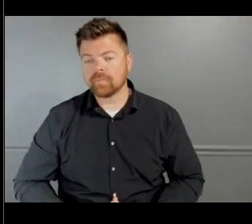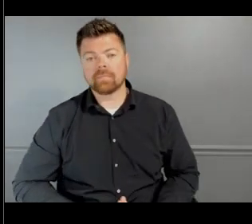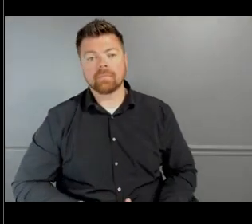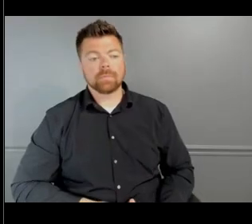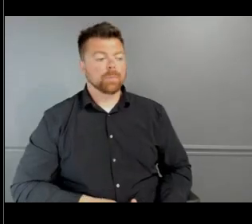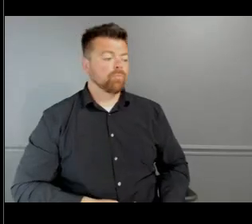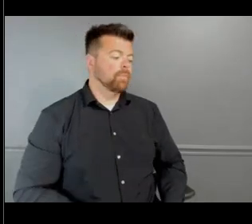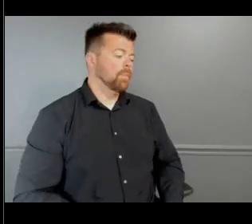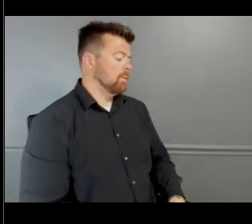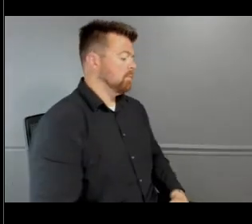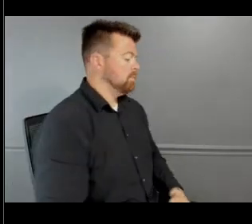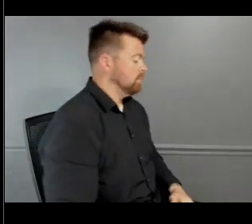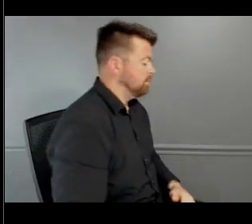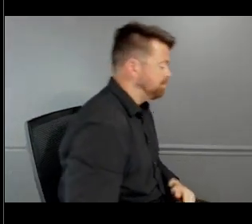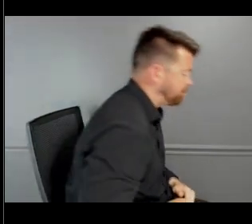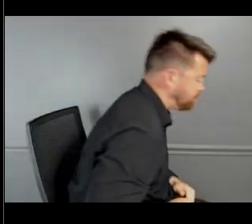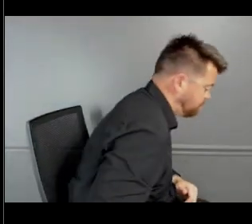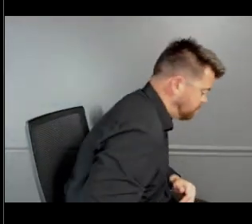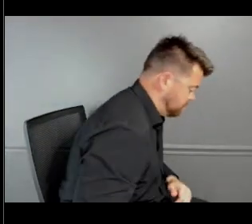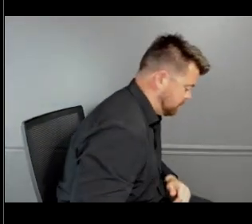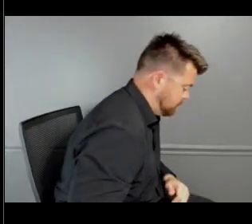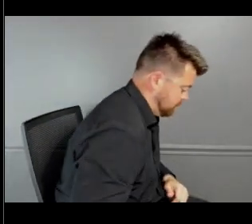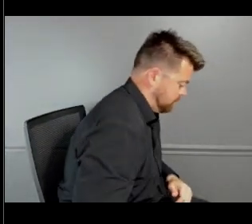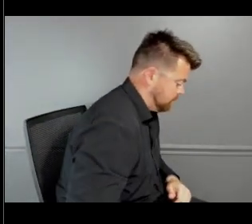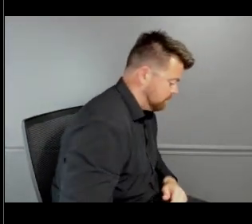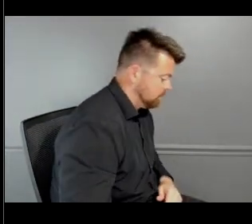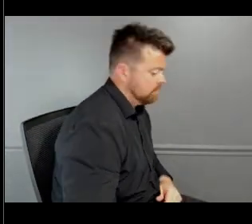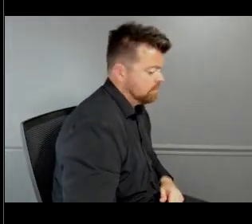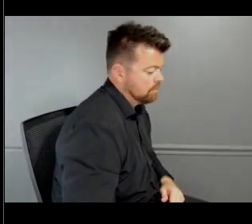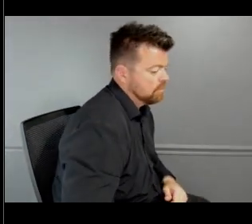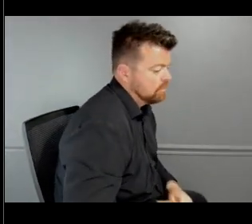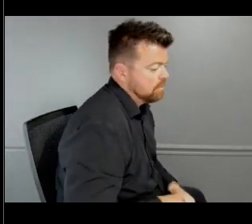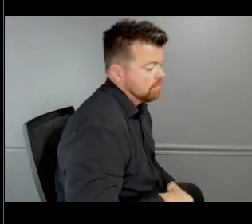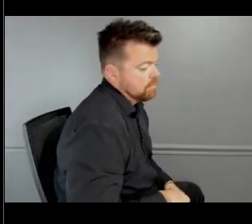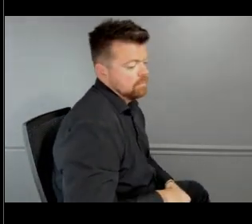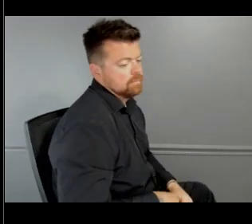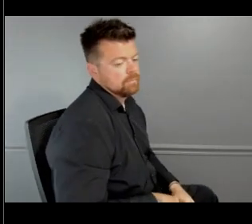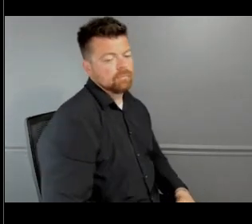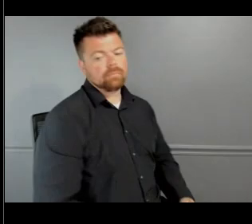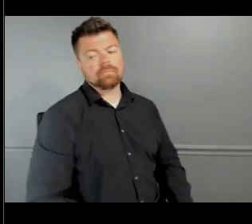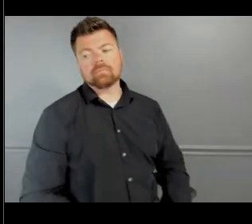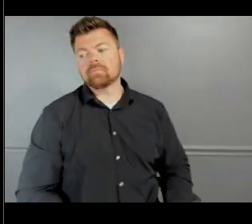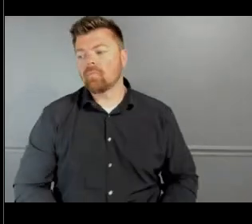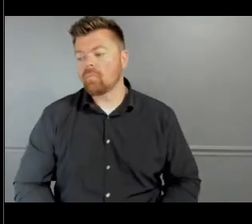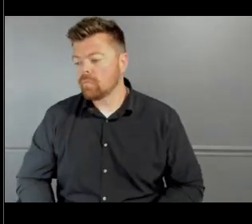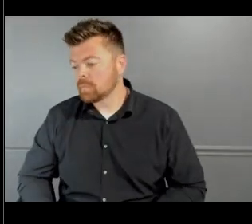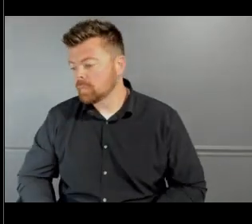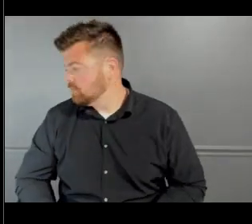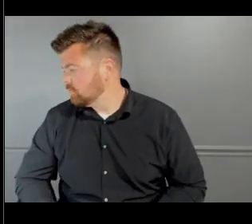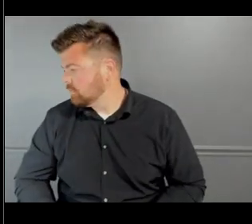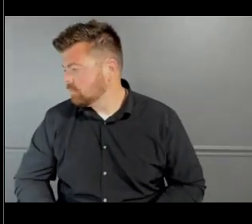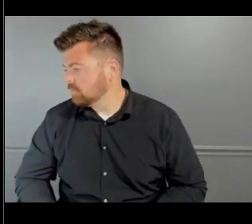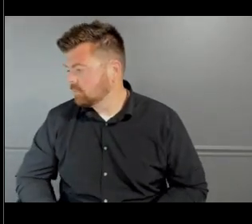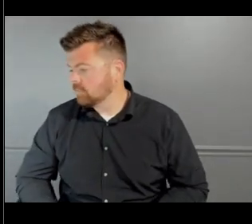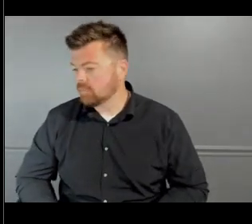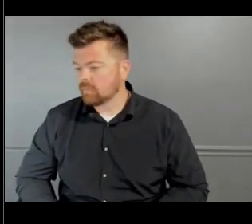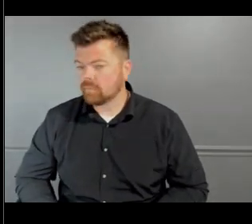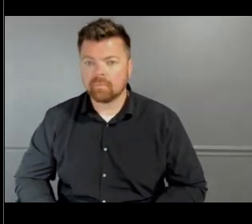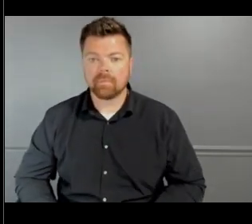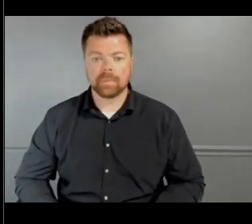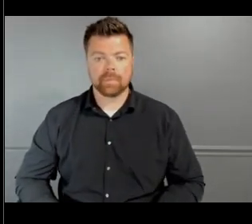And again, this reads, HUD has approved blank safe harbors.